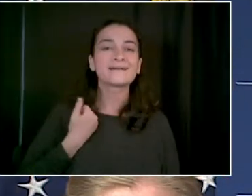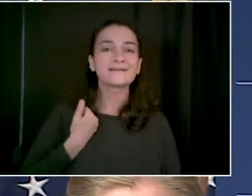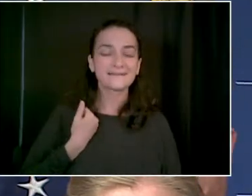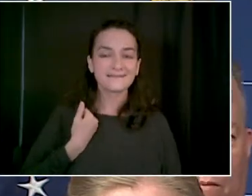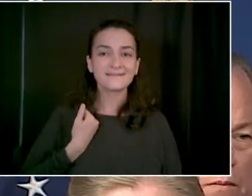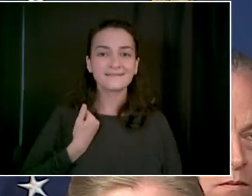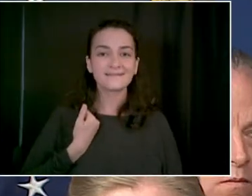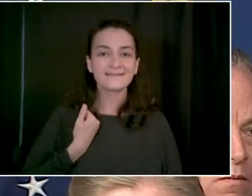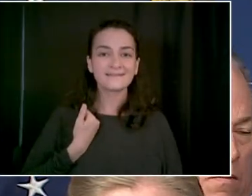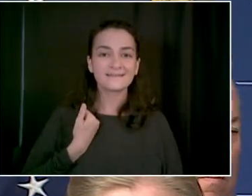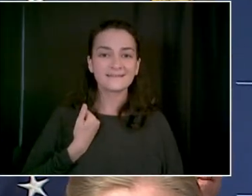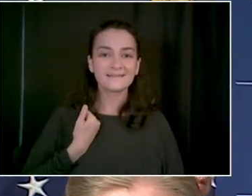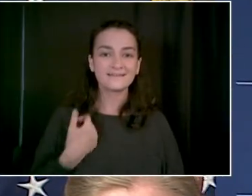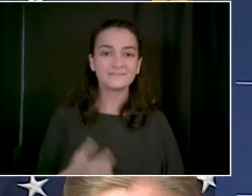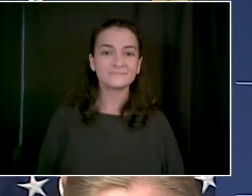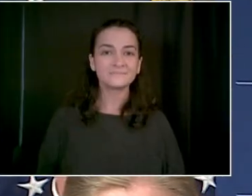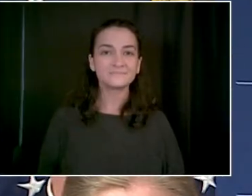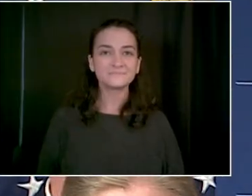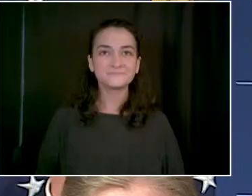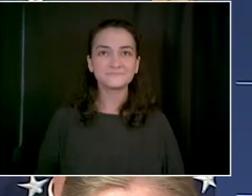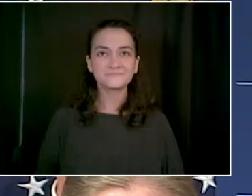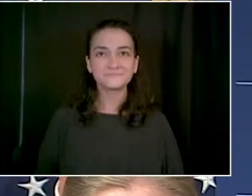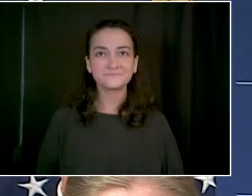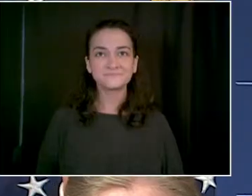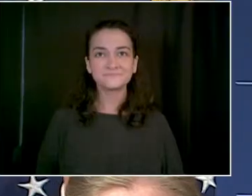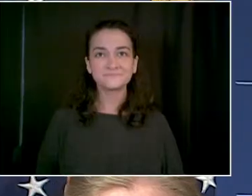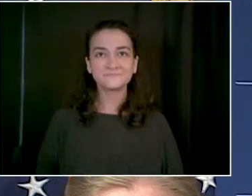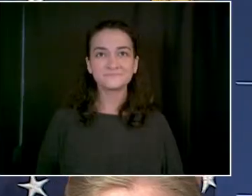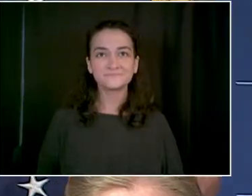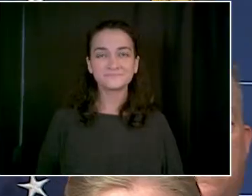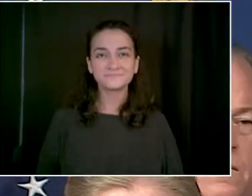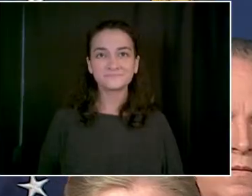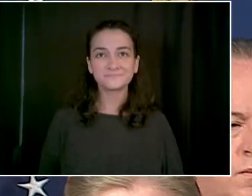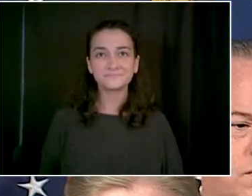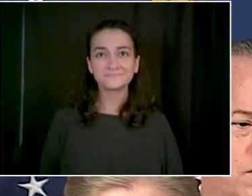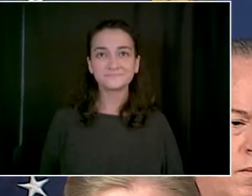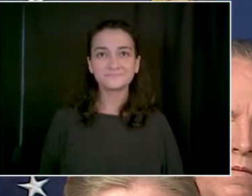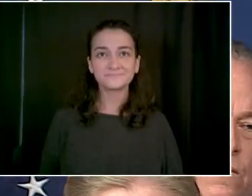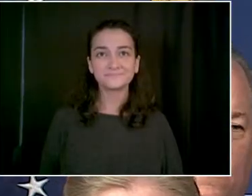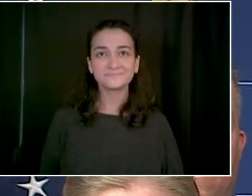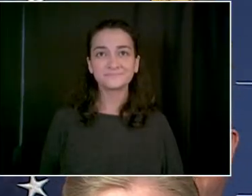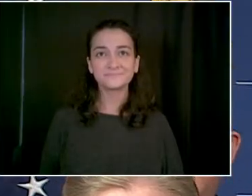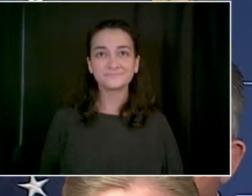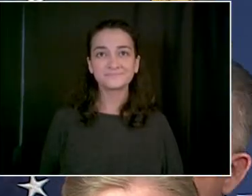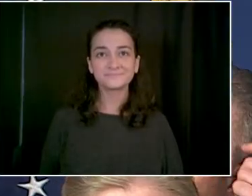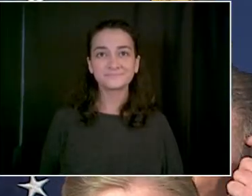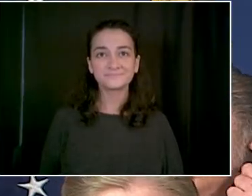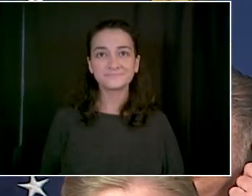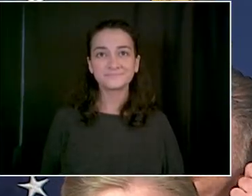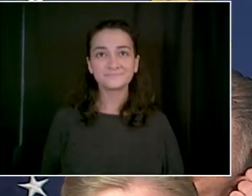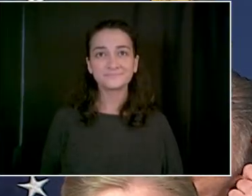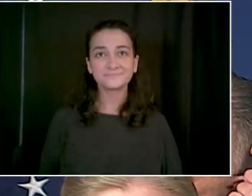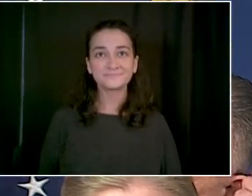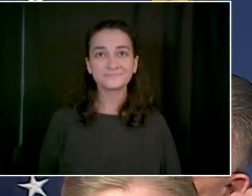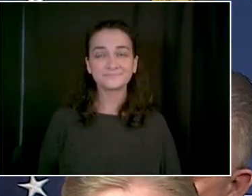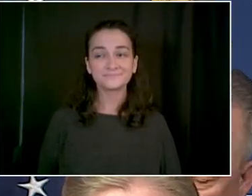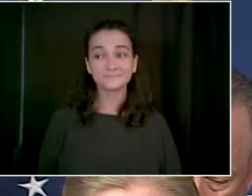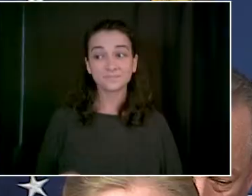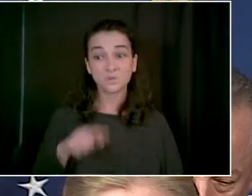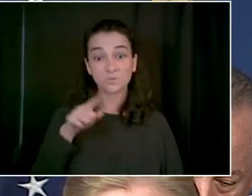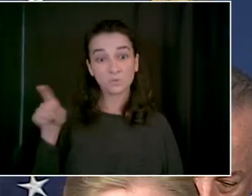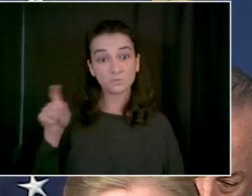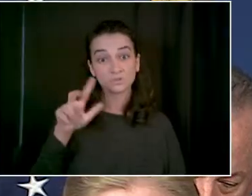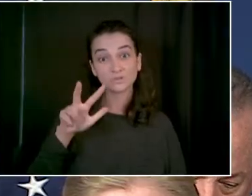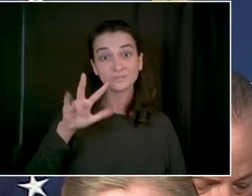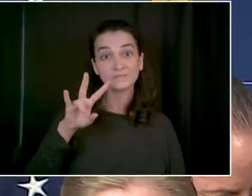That's almost 6 apiece. So think about that. Think about that empowerment. Think about that individual that's committing